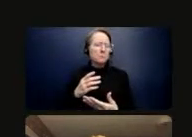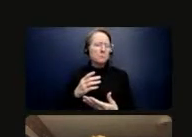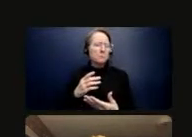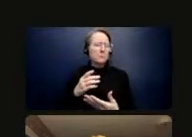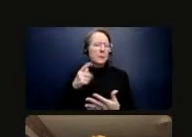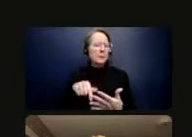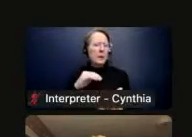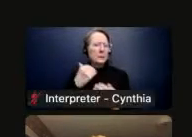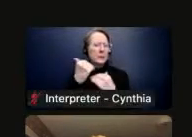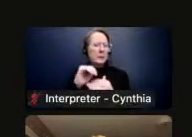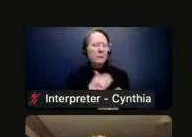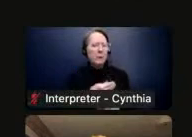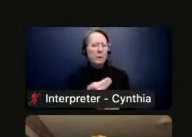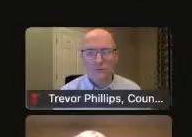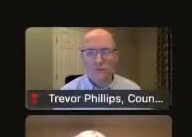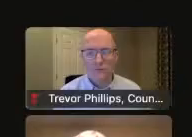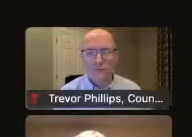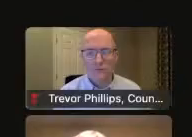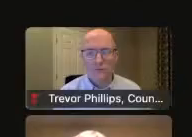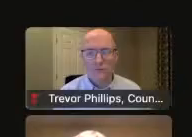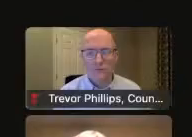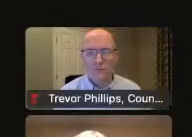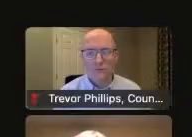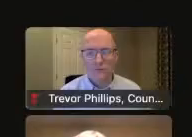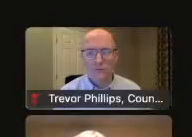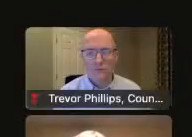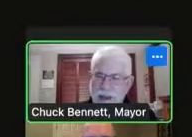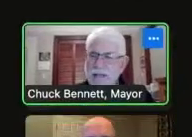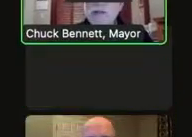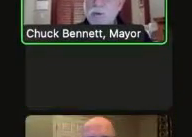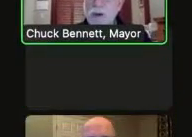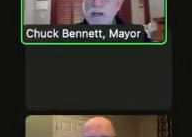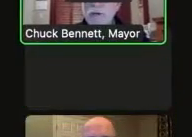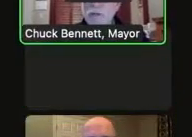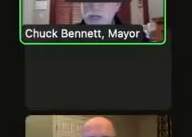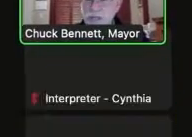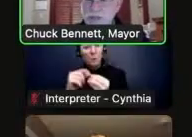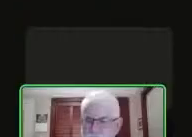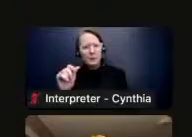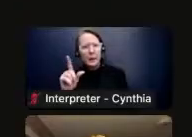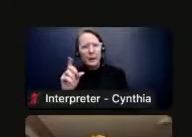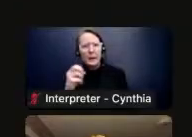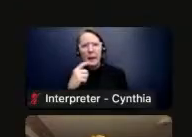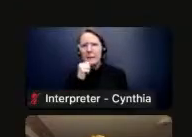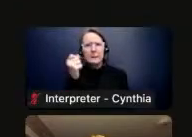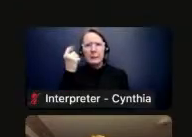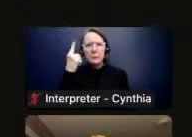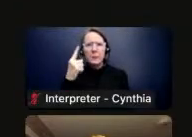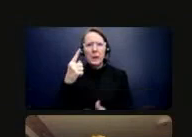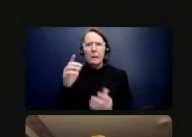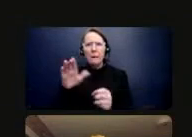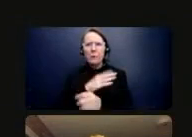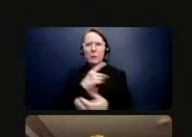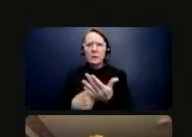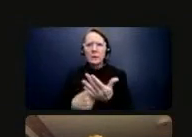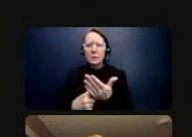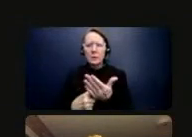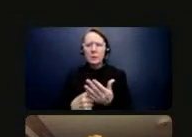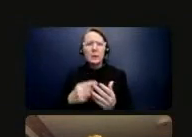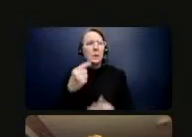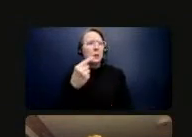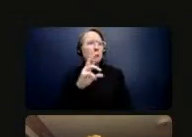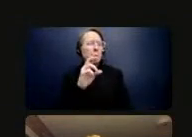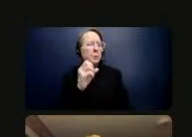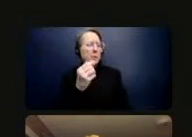we have? Can we do more than one more site? I didn't quite understand the discussion. Thank you for asking.